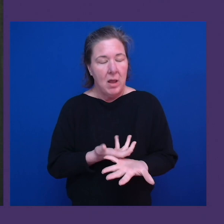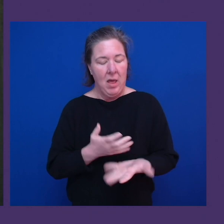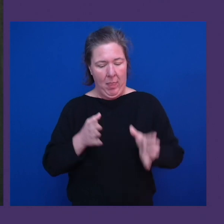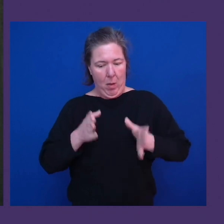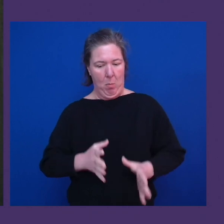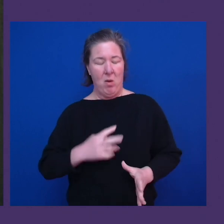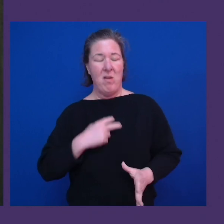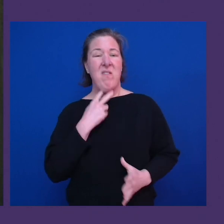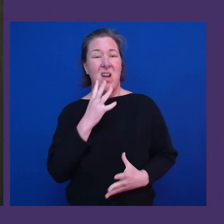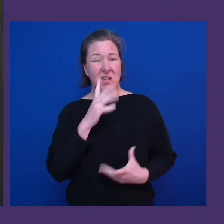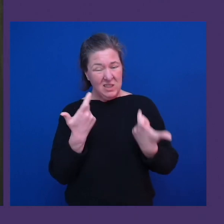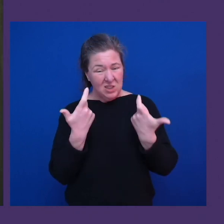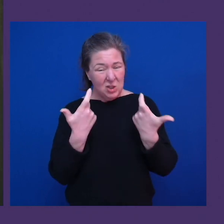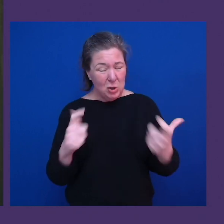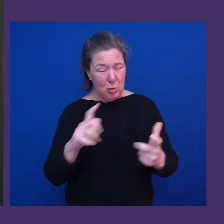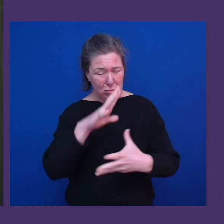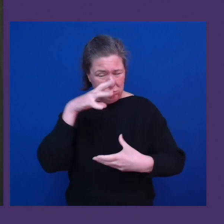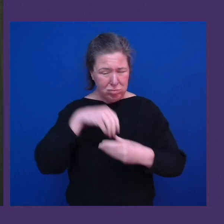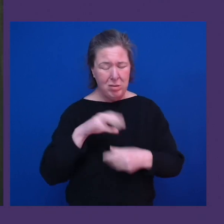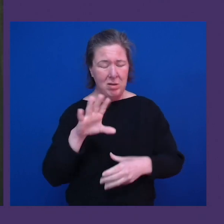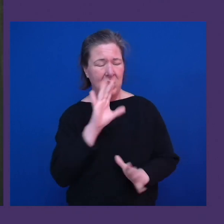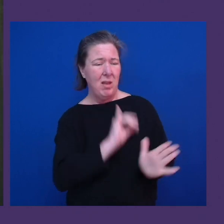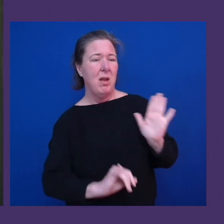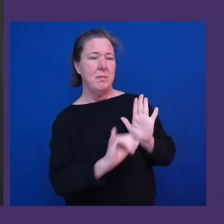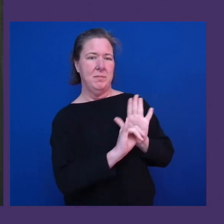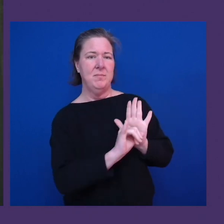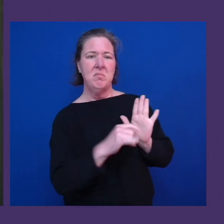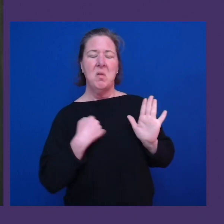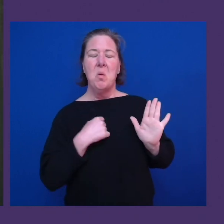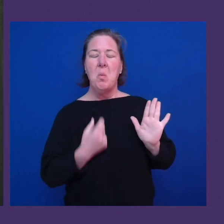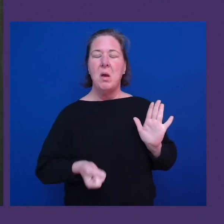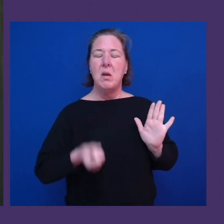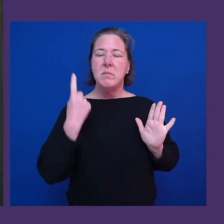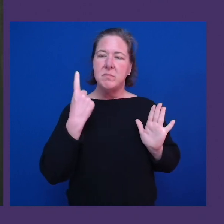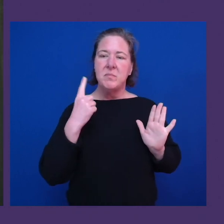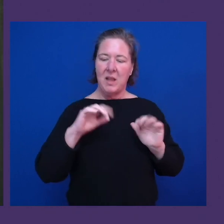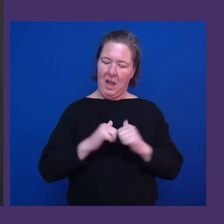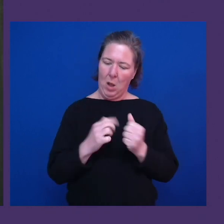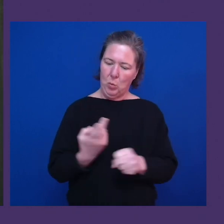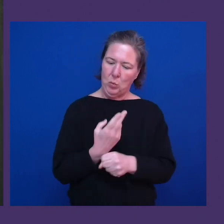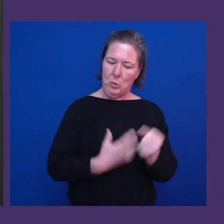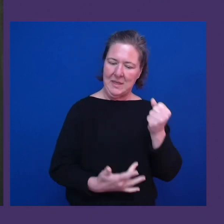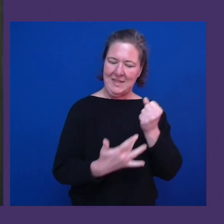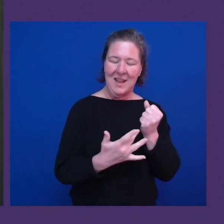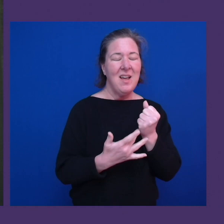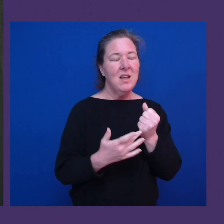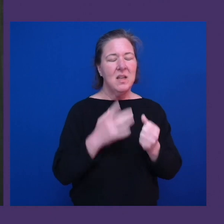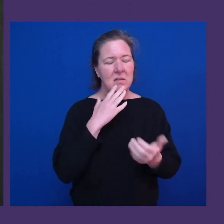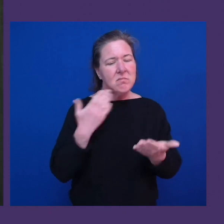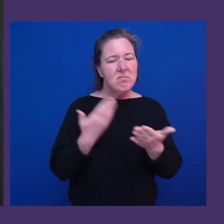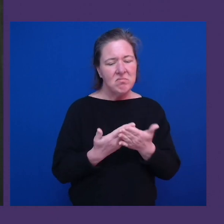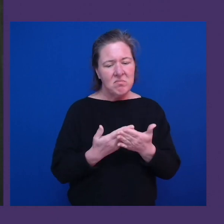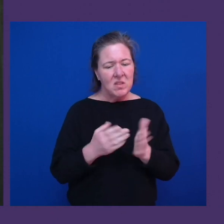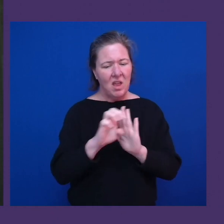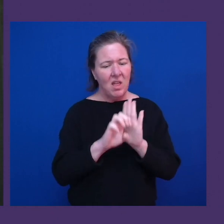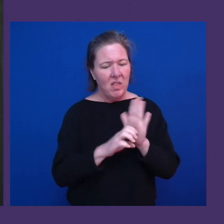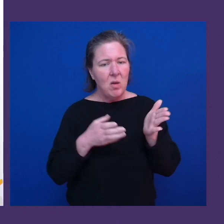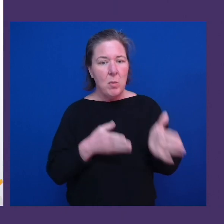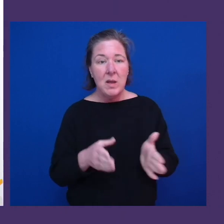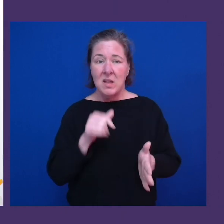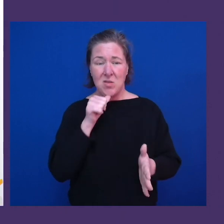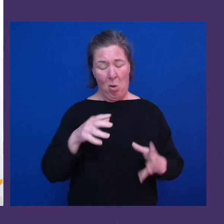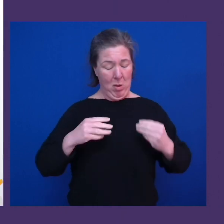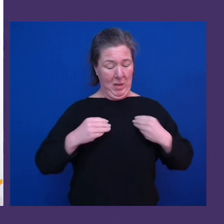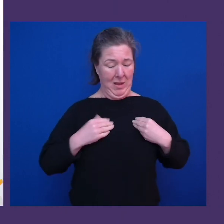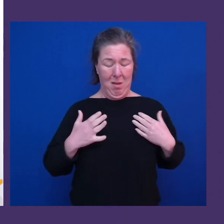part of their identity, we understand how important it is to use tech in an ethical way. But don't take it from me.